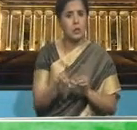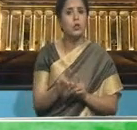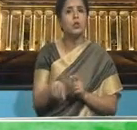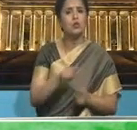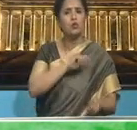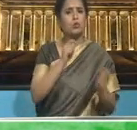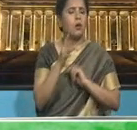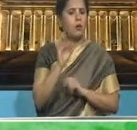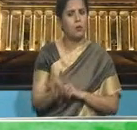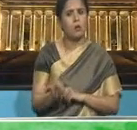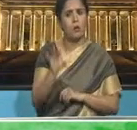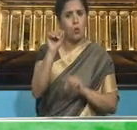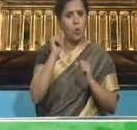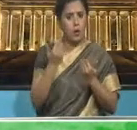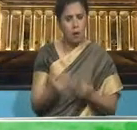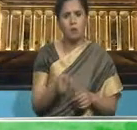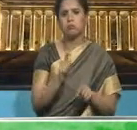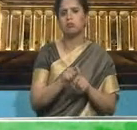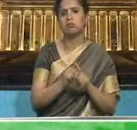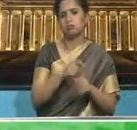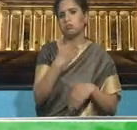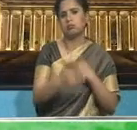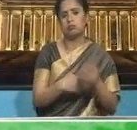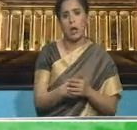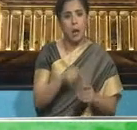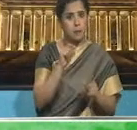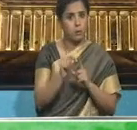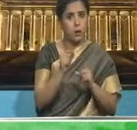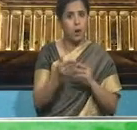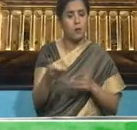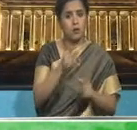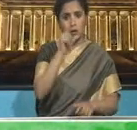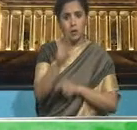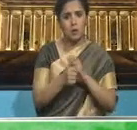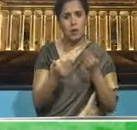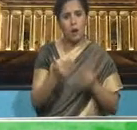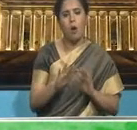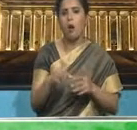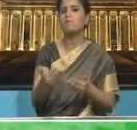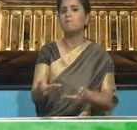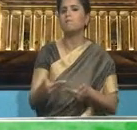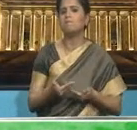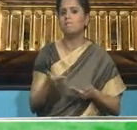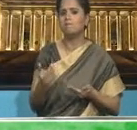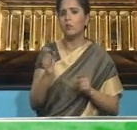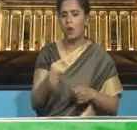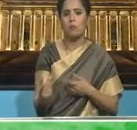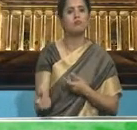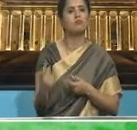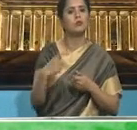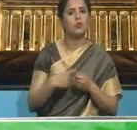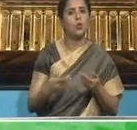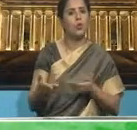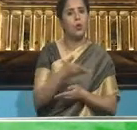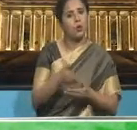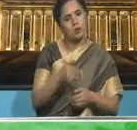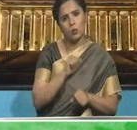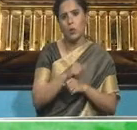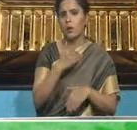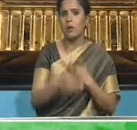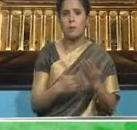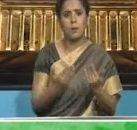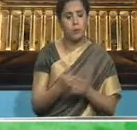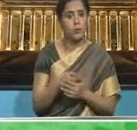are underway, private enterprises are now invited to join the quest.